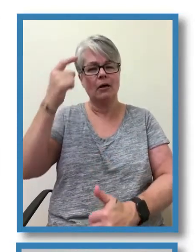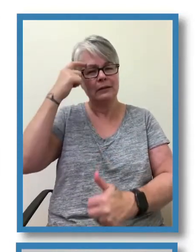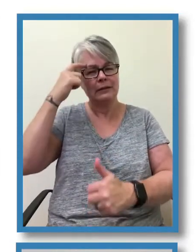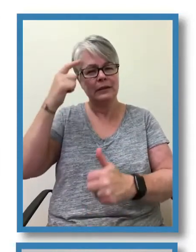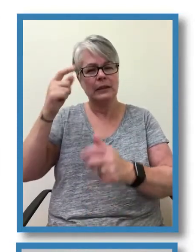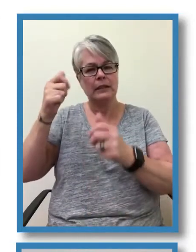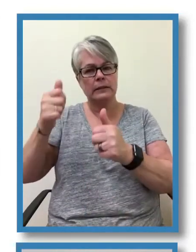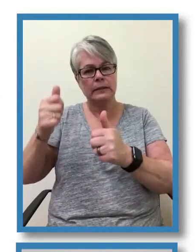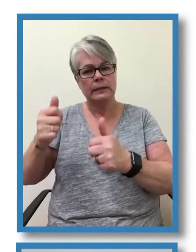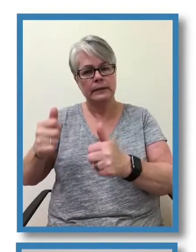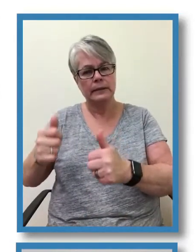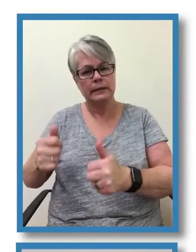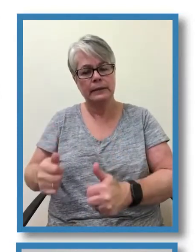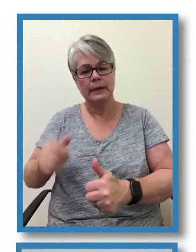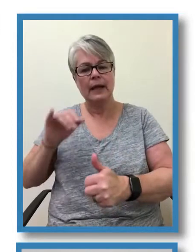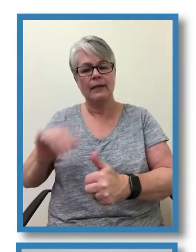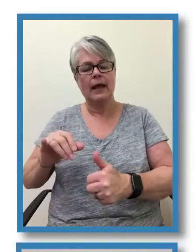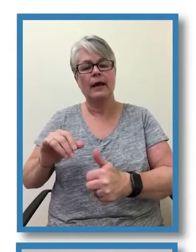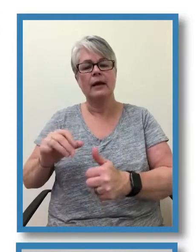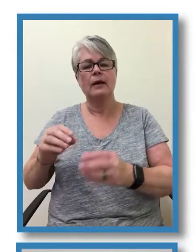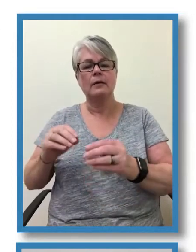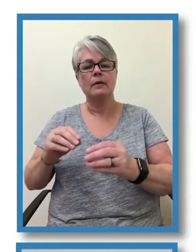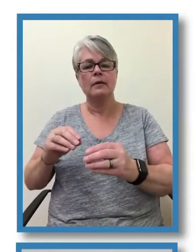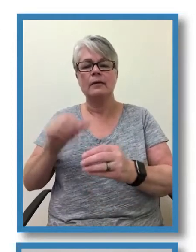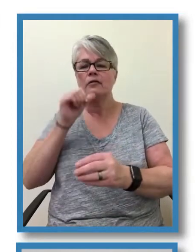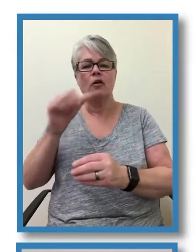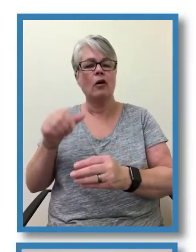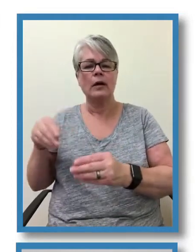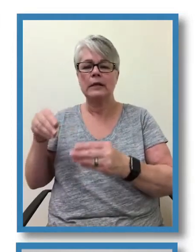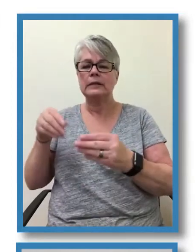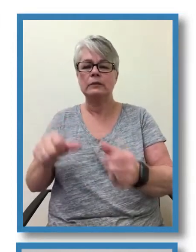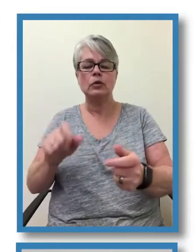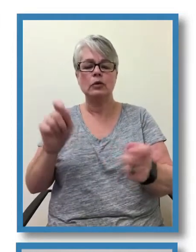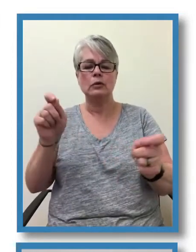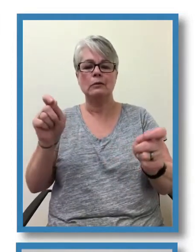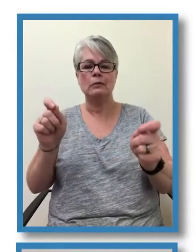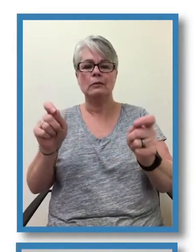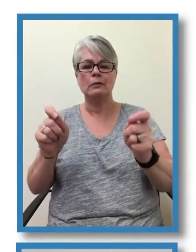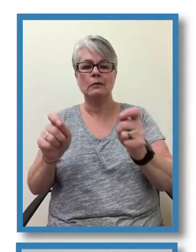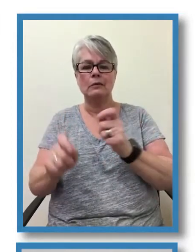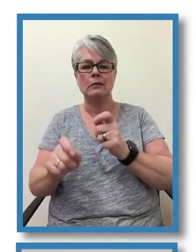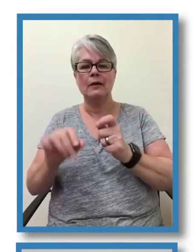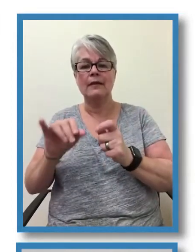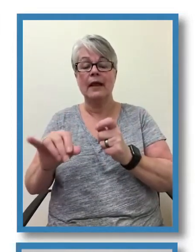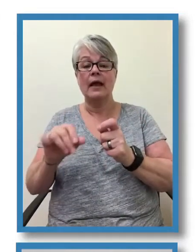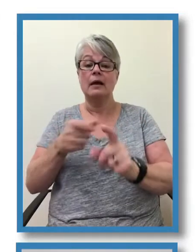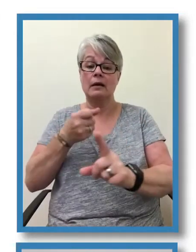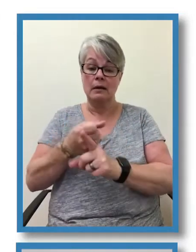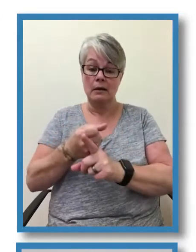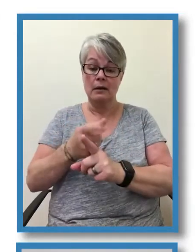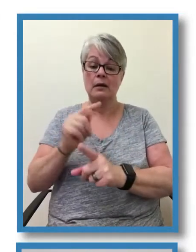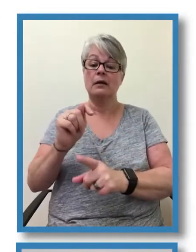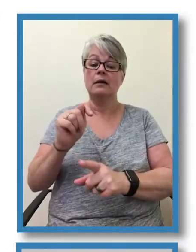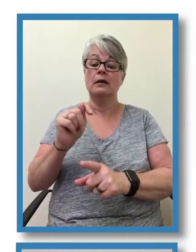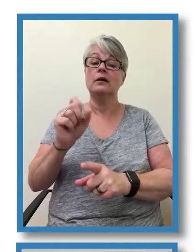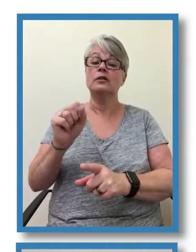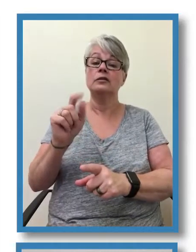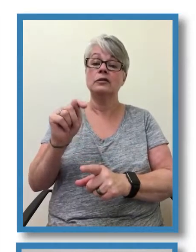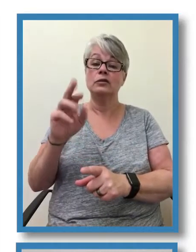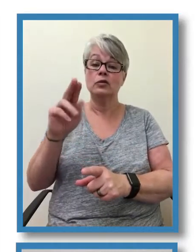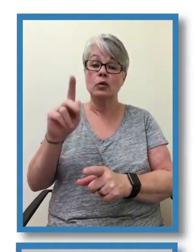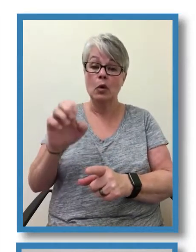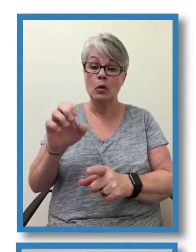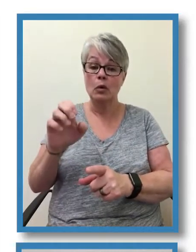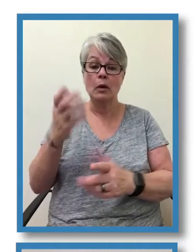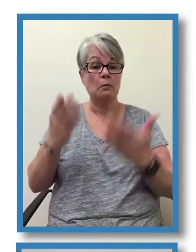may improve for a period of time, and then if they have a further stroke, it may be a small or larger stroke, they'll have a further decline, maybe in their language, in their